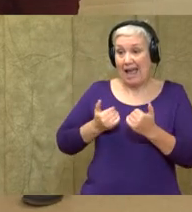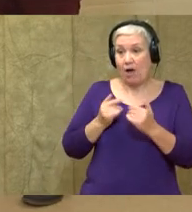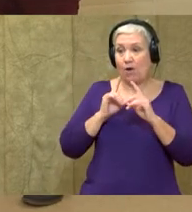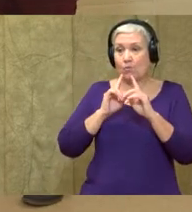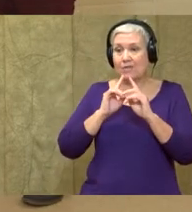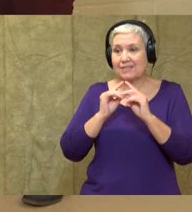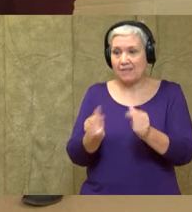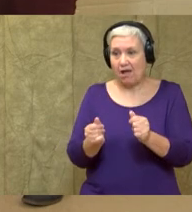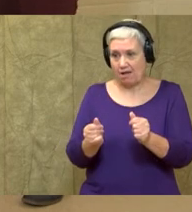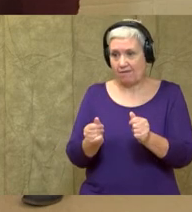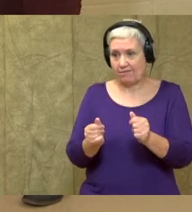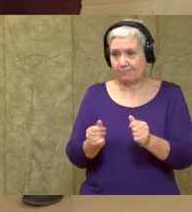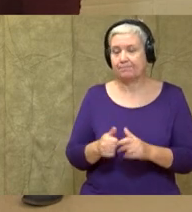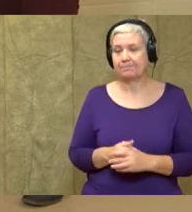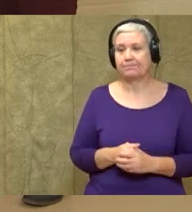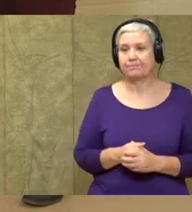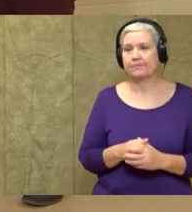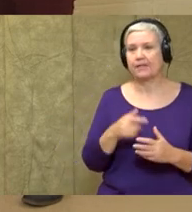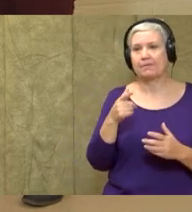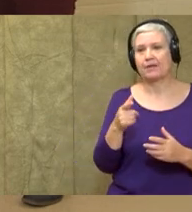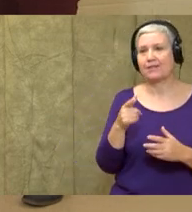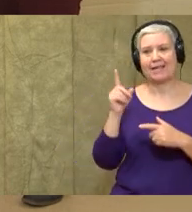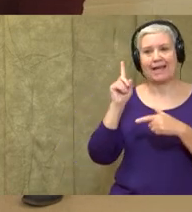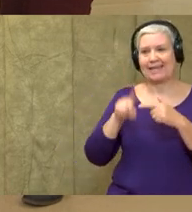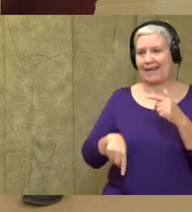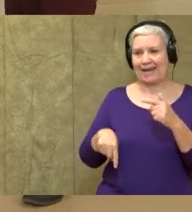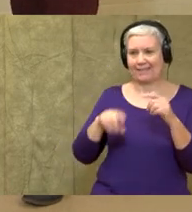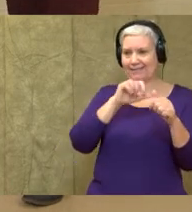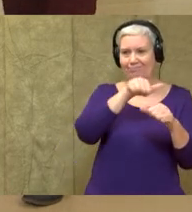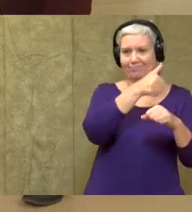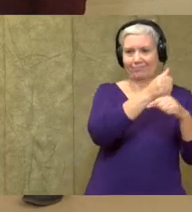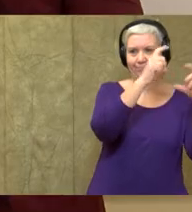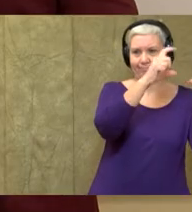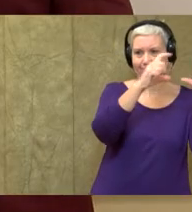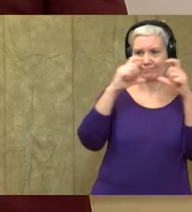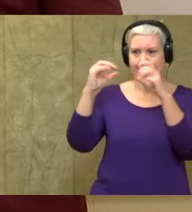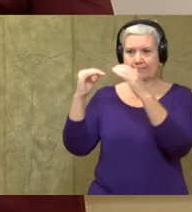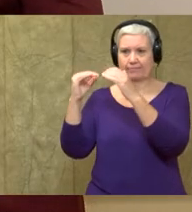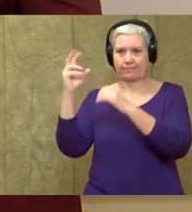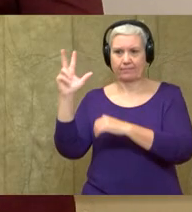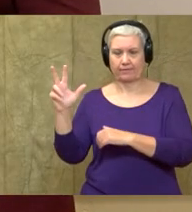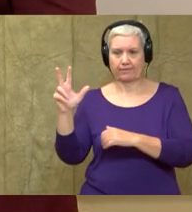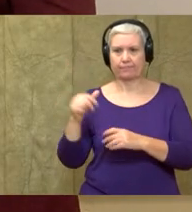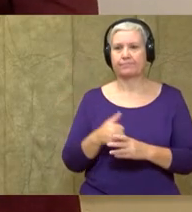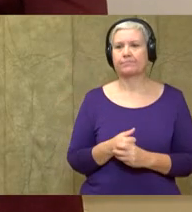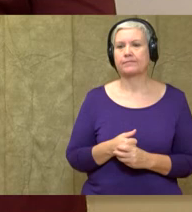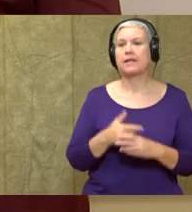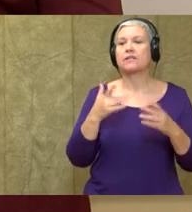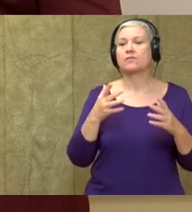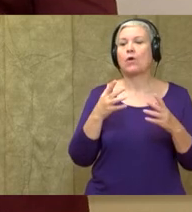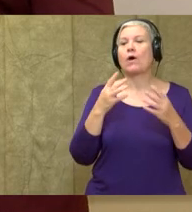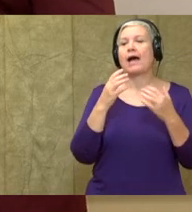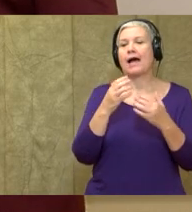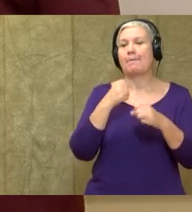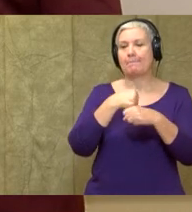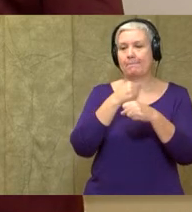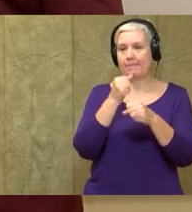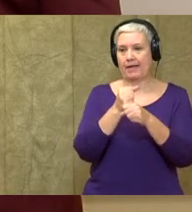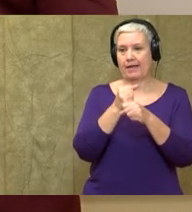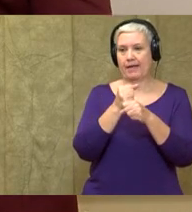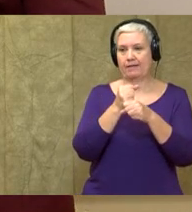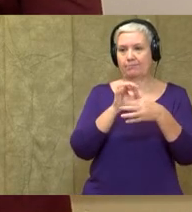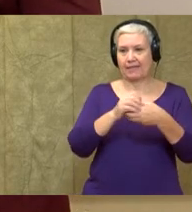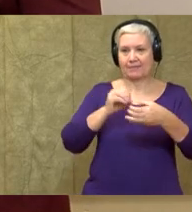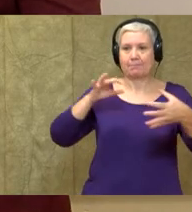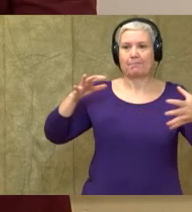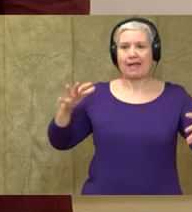property because that doesn't work. That doesn't give me a viable solution. And so I expanded. I created something in standard form,